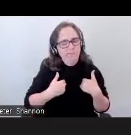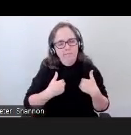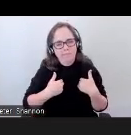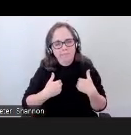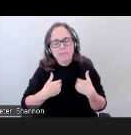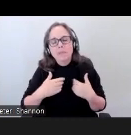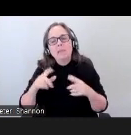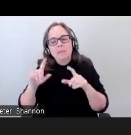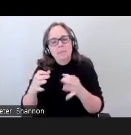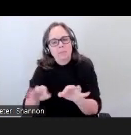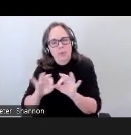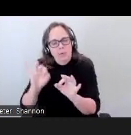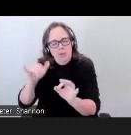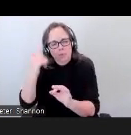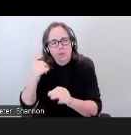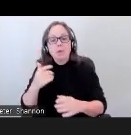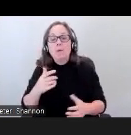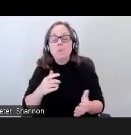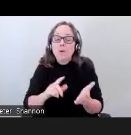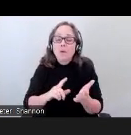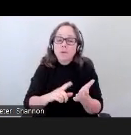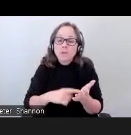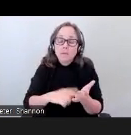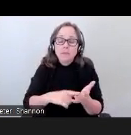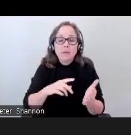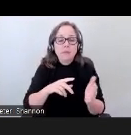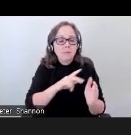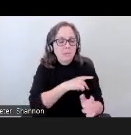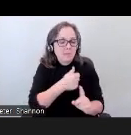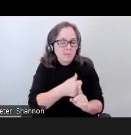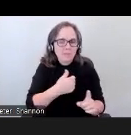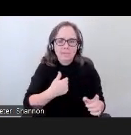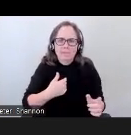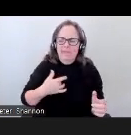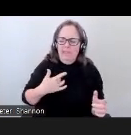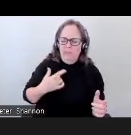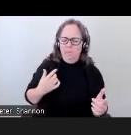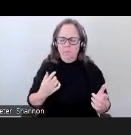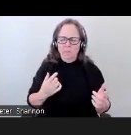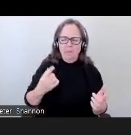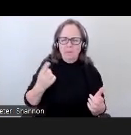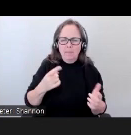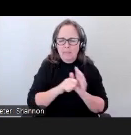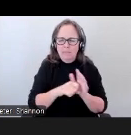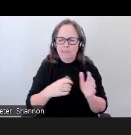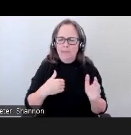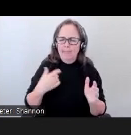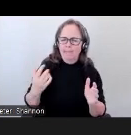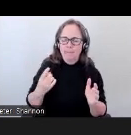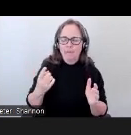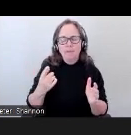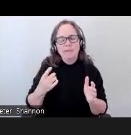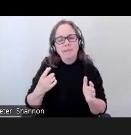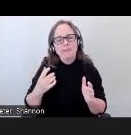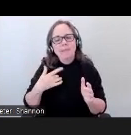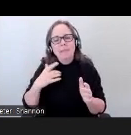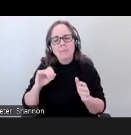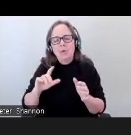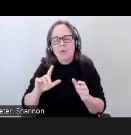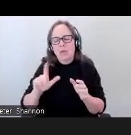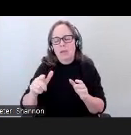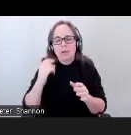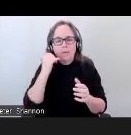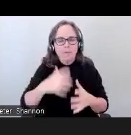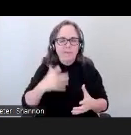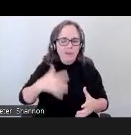However, there are times where patients will have some signs and symptoms, especially in the later stages. So if you have